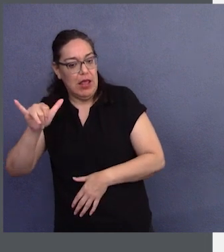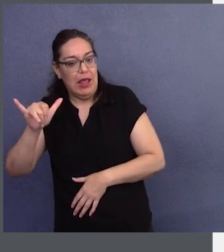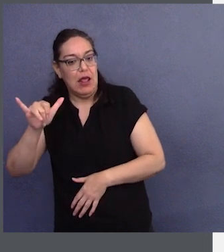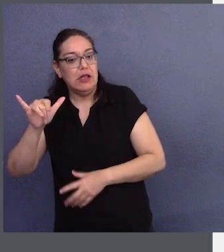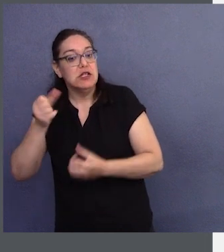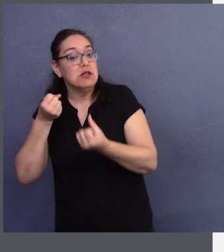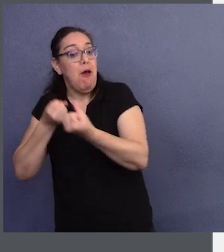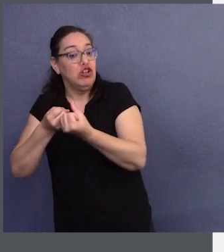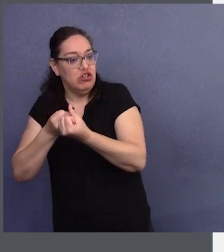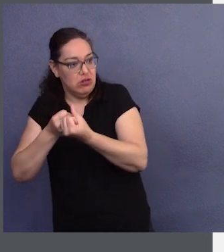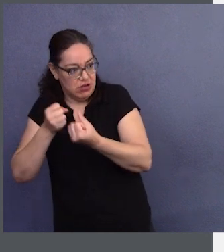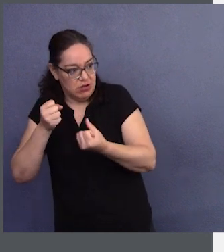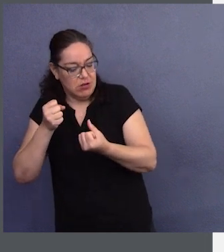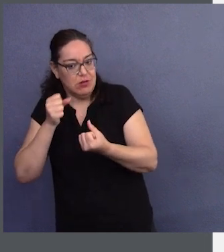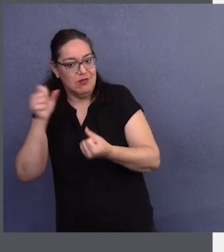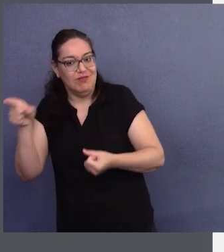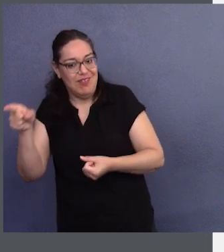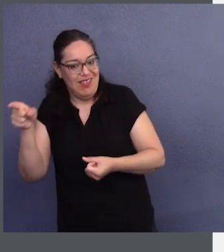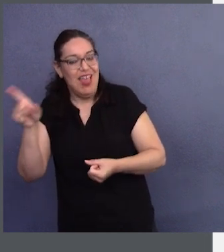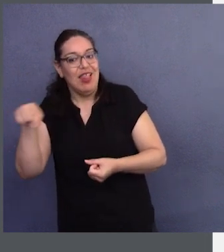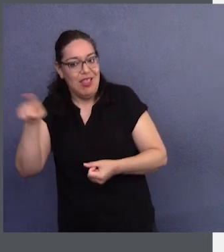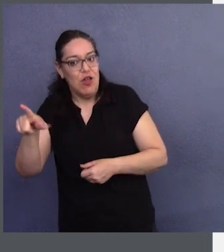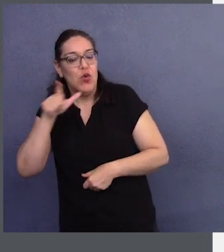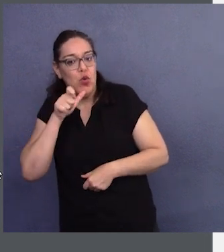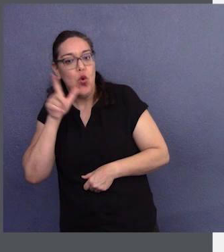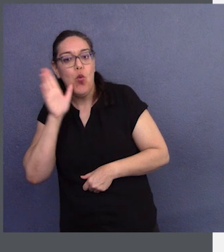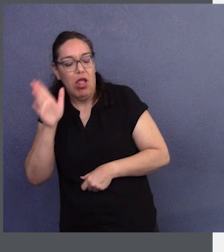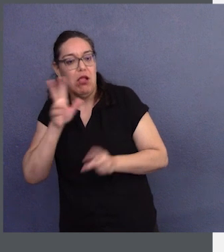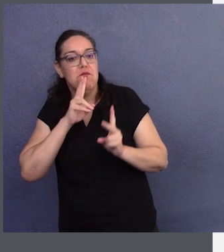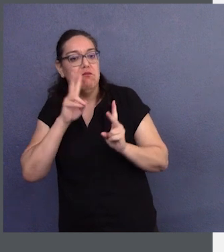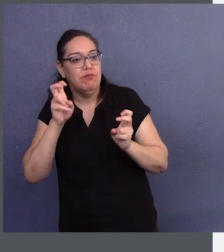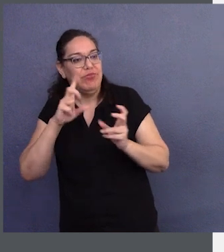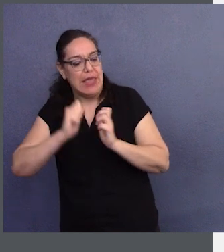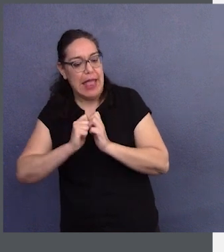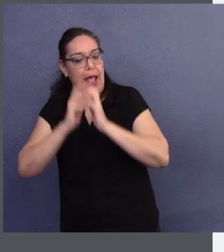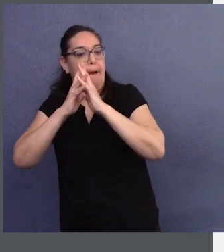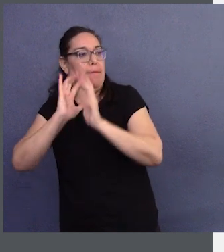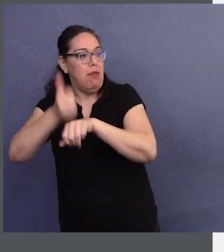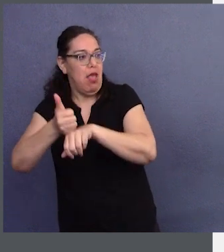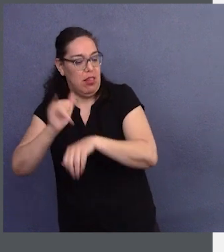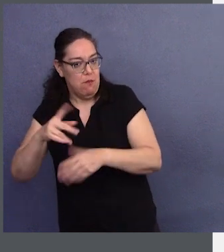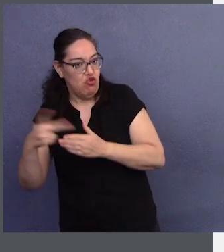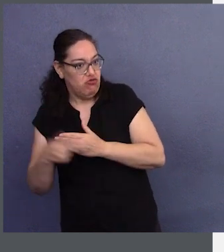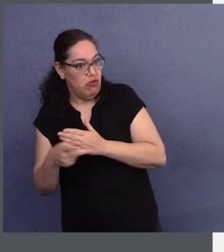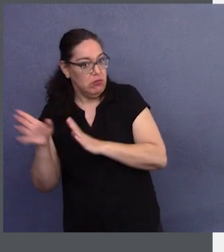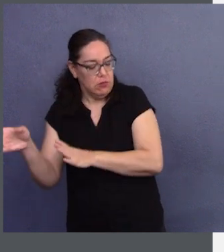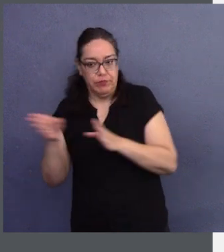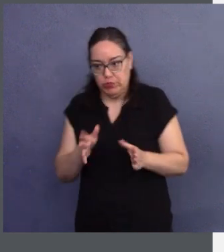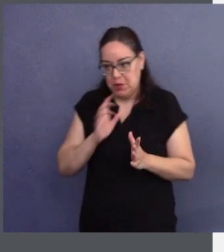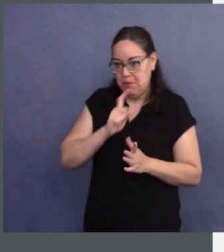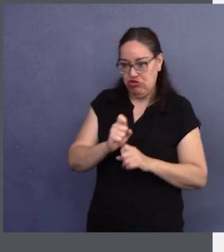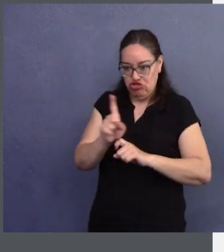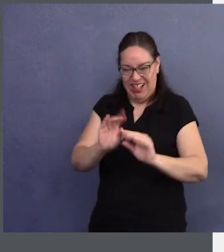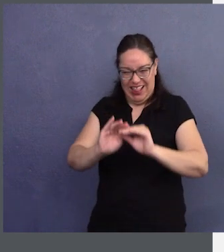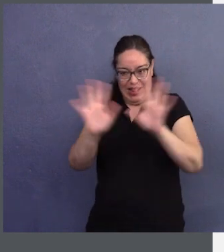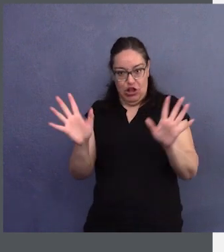fiscally sponsored, is really the implementor of the project. So we want to make sure that that is clear on